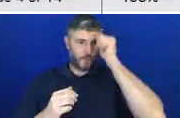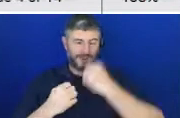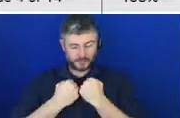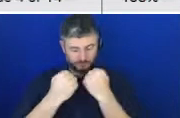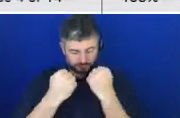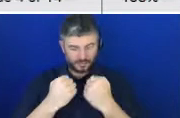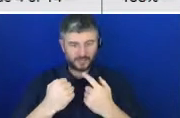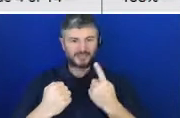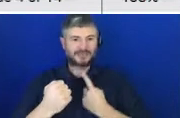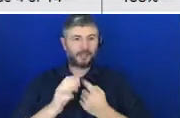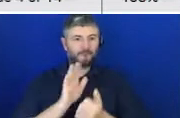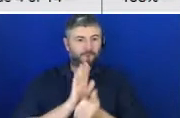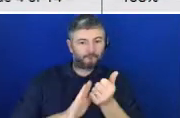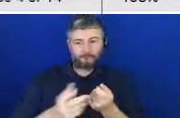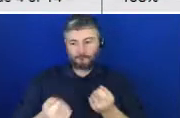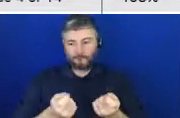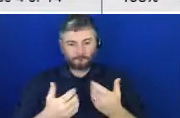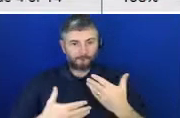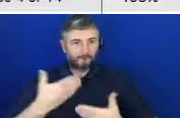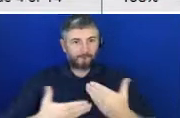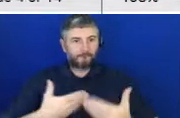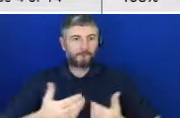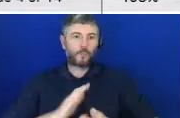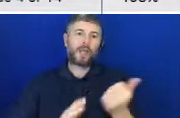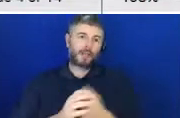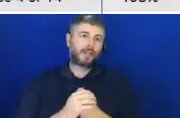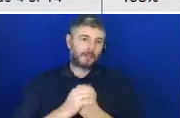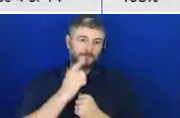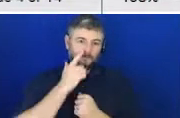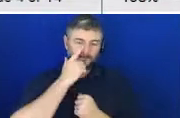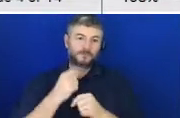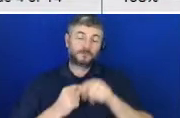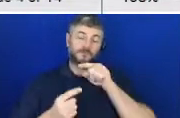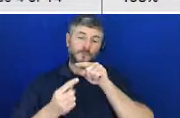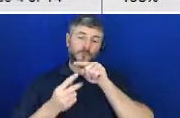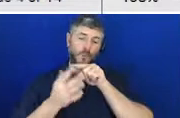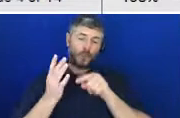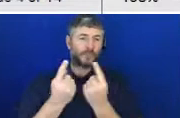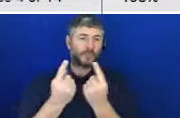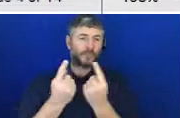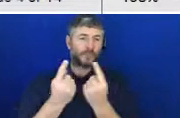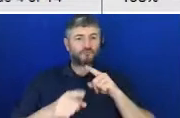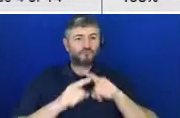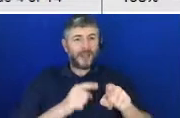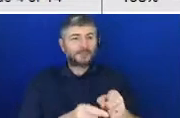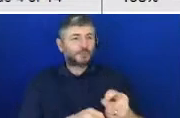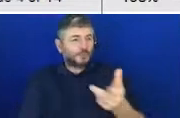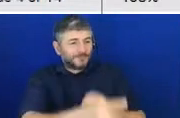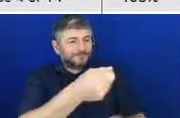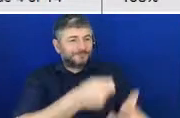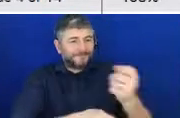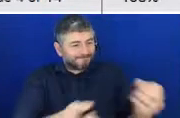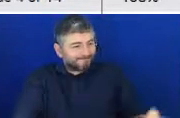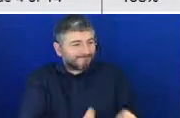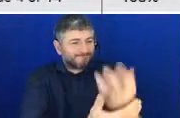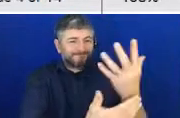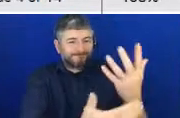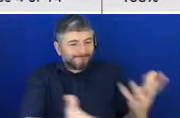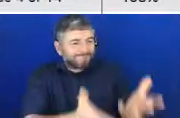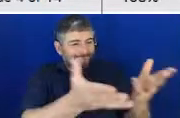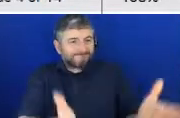self-efficacy. So those are the things that we started to think about bringing out whilst she was in